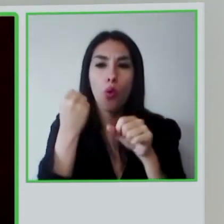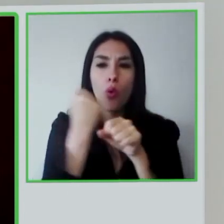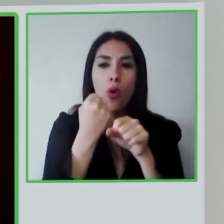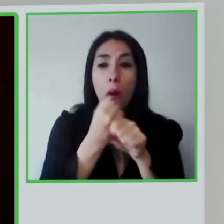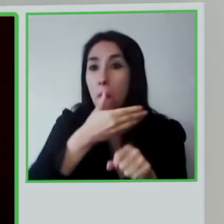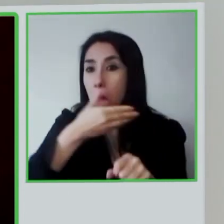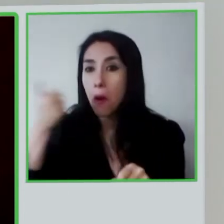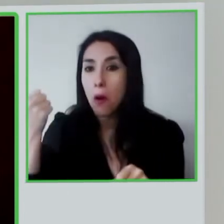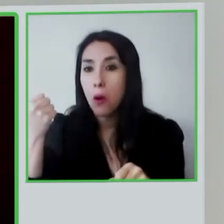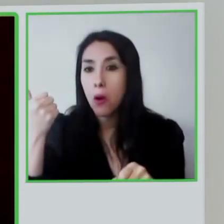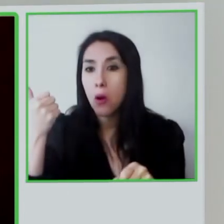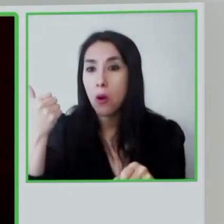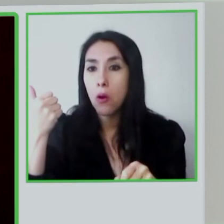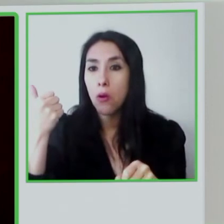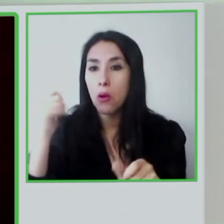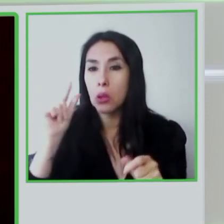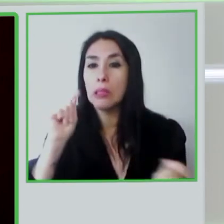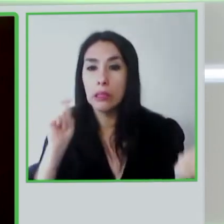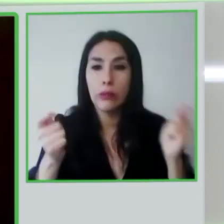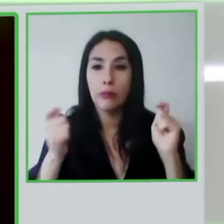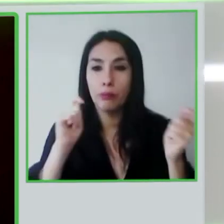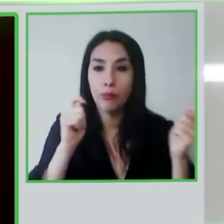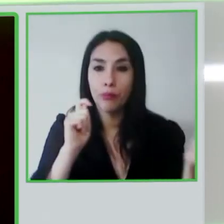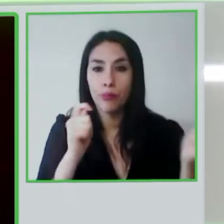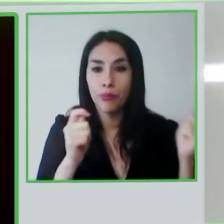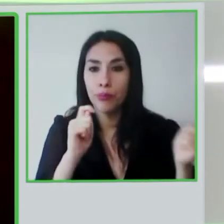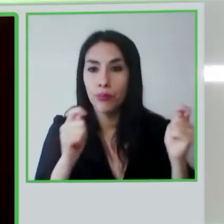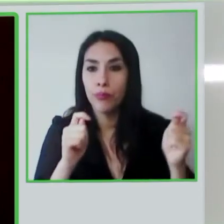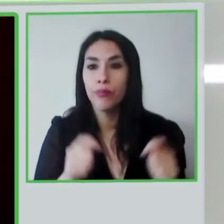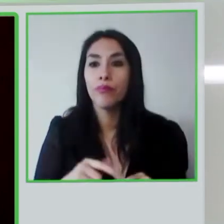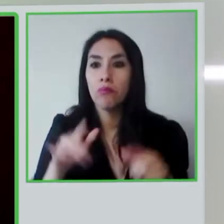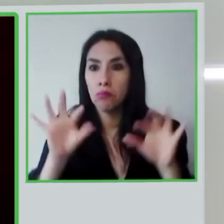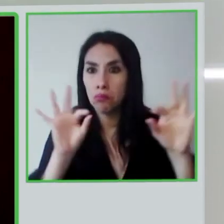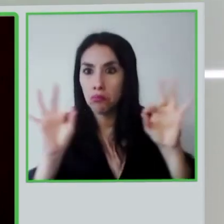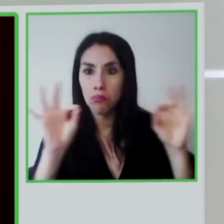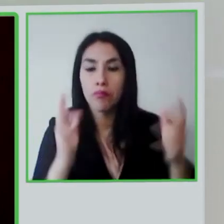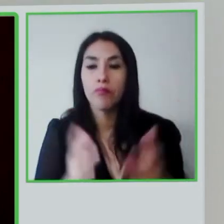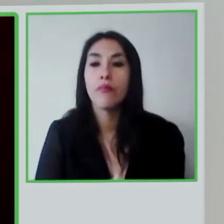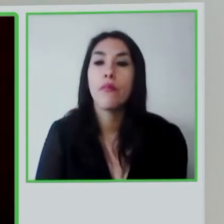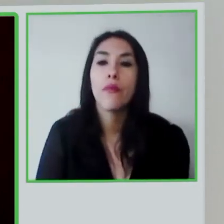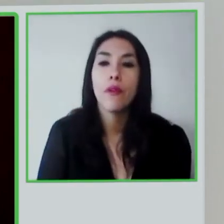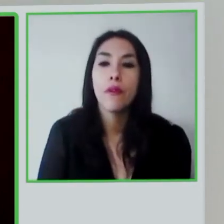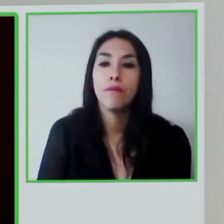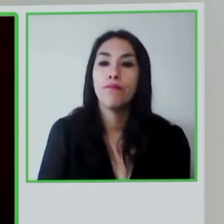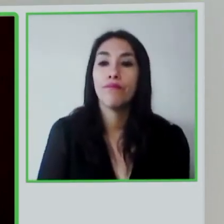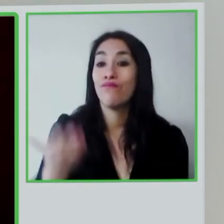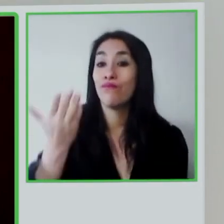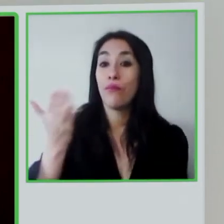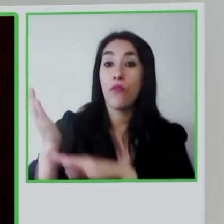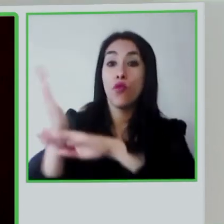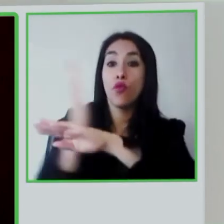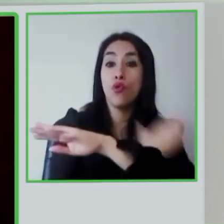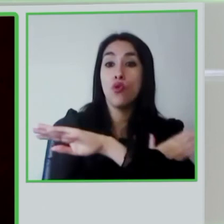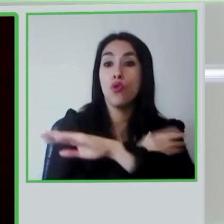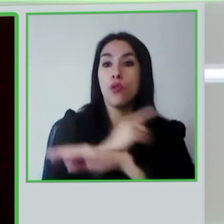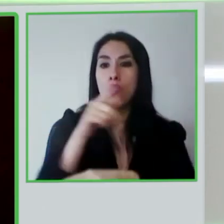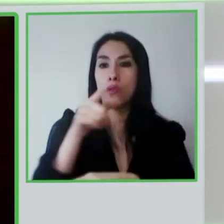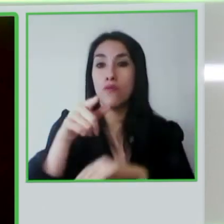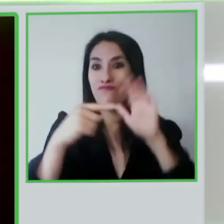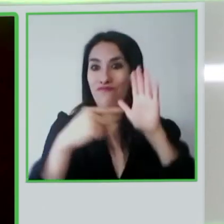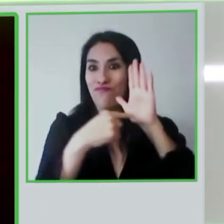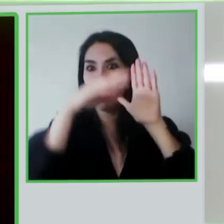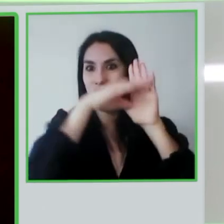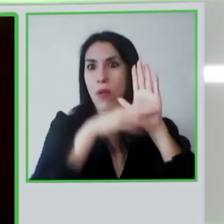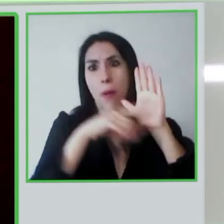to make the environment better for those people. For, of course, the law is not stating that in that way, but